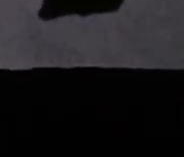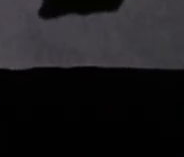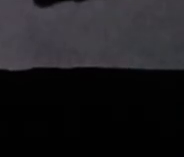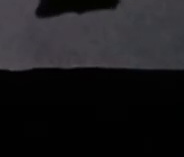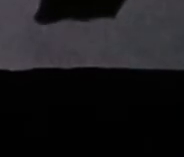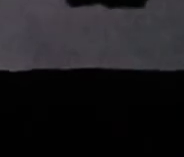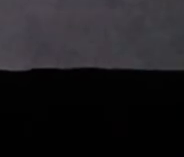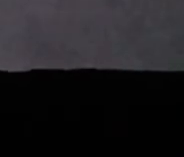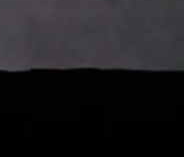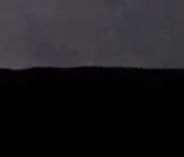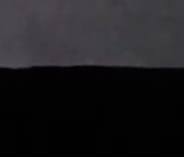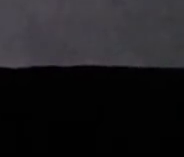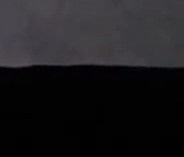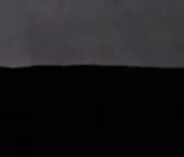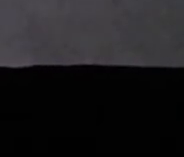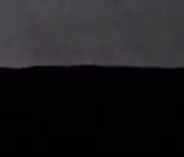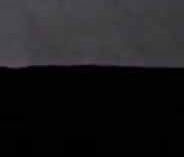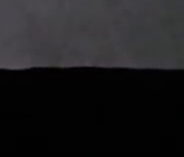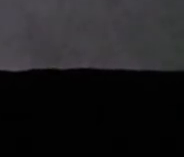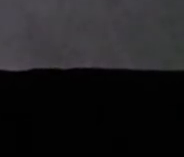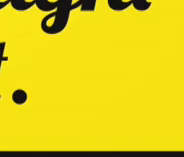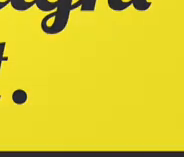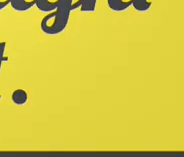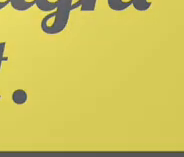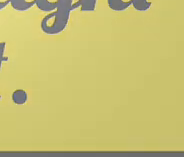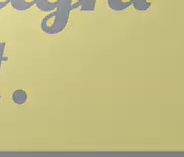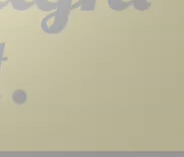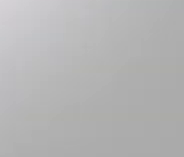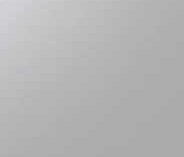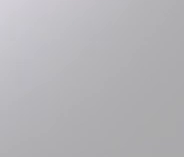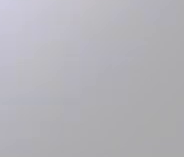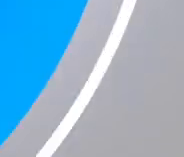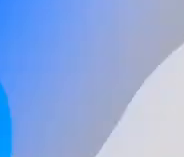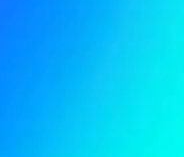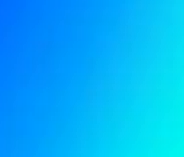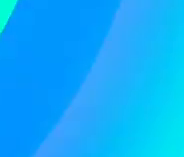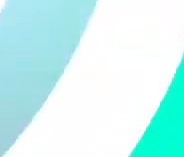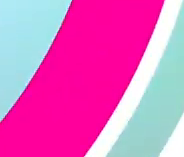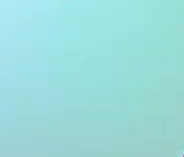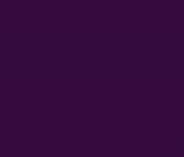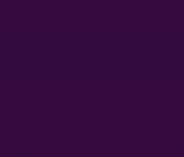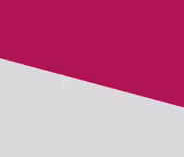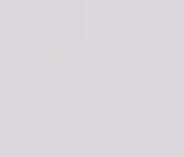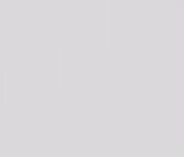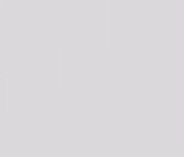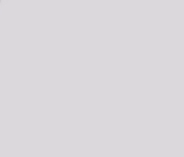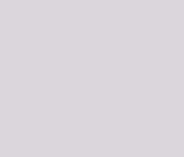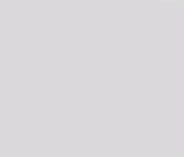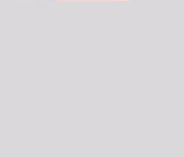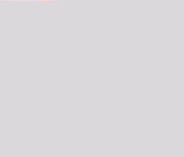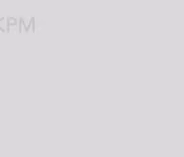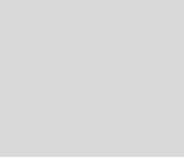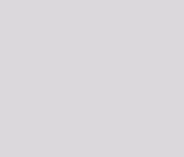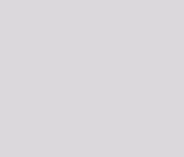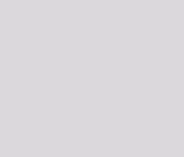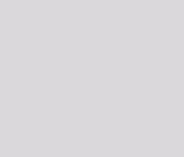And the last one, six, is an animal. Shadow is formed when light